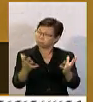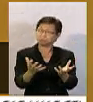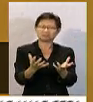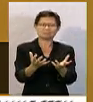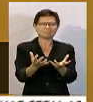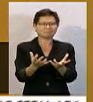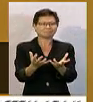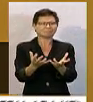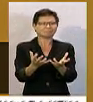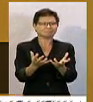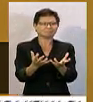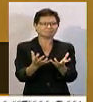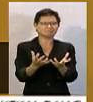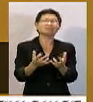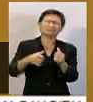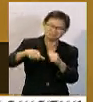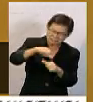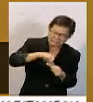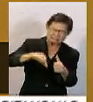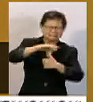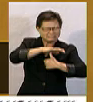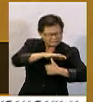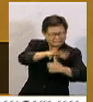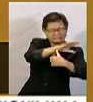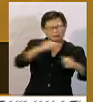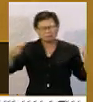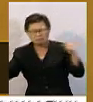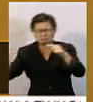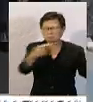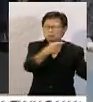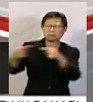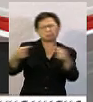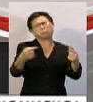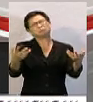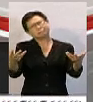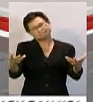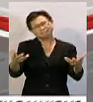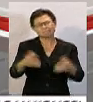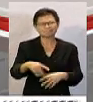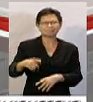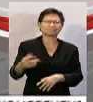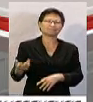should deal with tensions and conflicts between them.